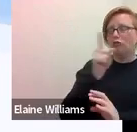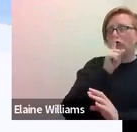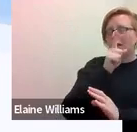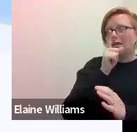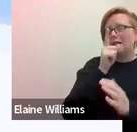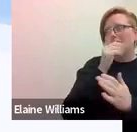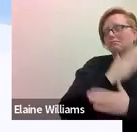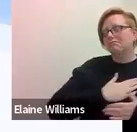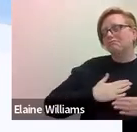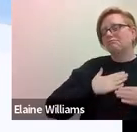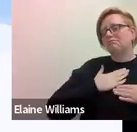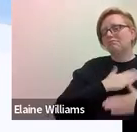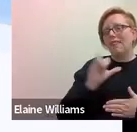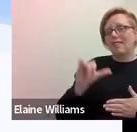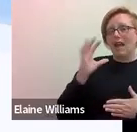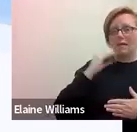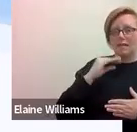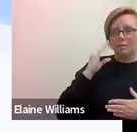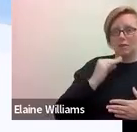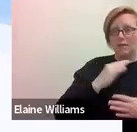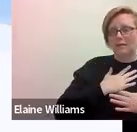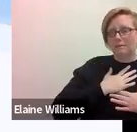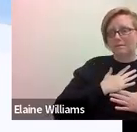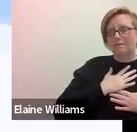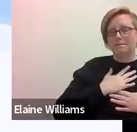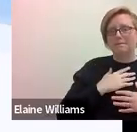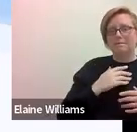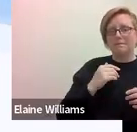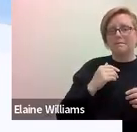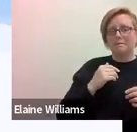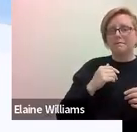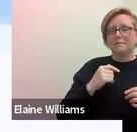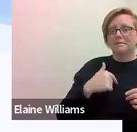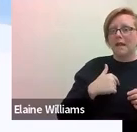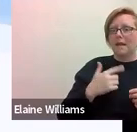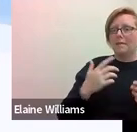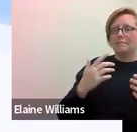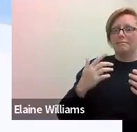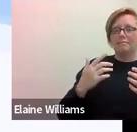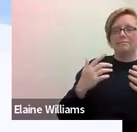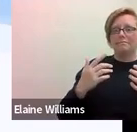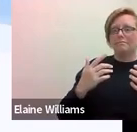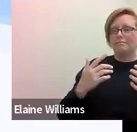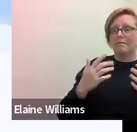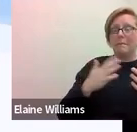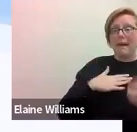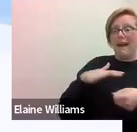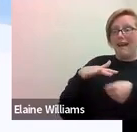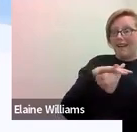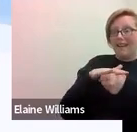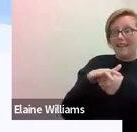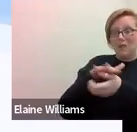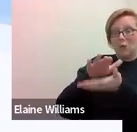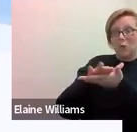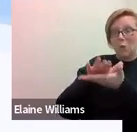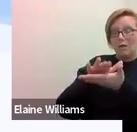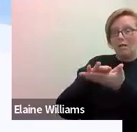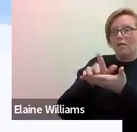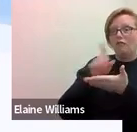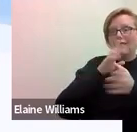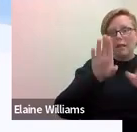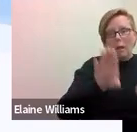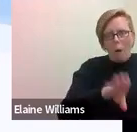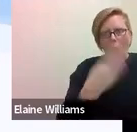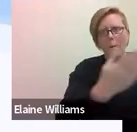experience that he had. I'm so grateful for how welcoming my district was to him and to our